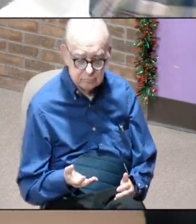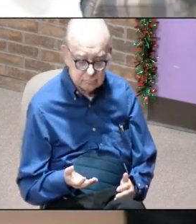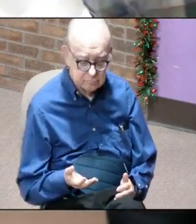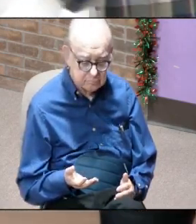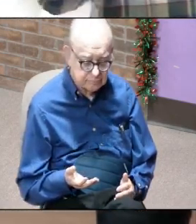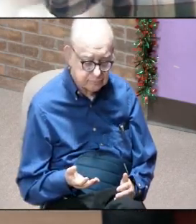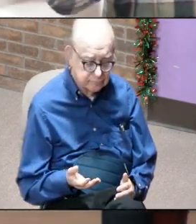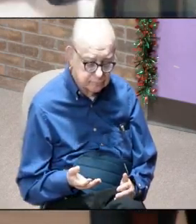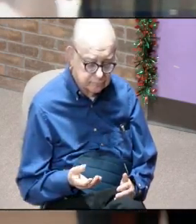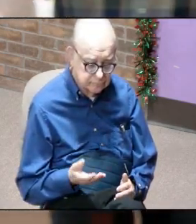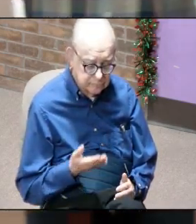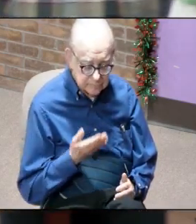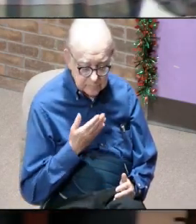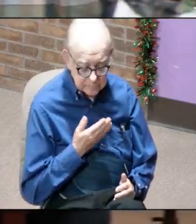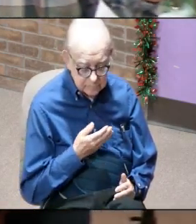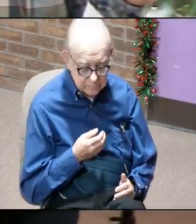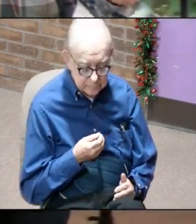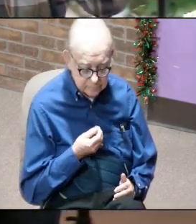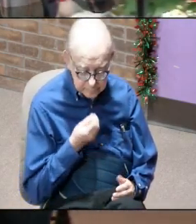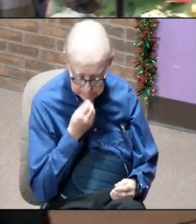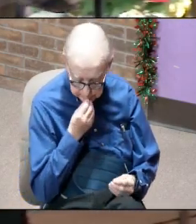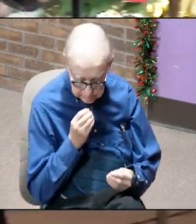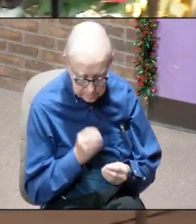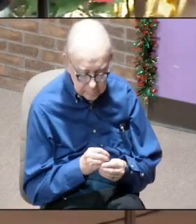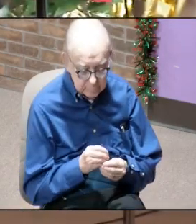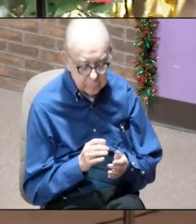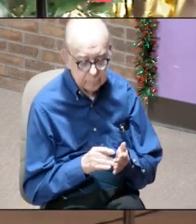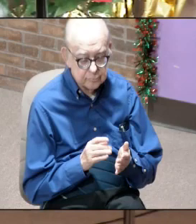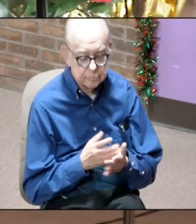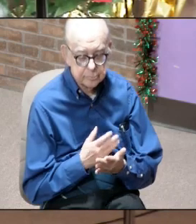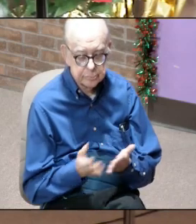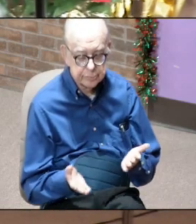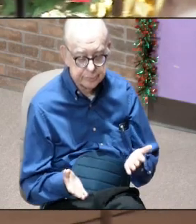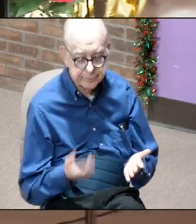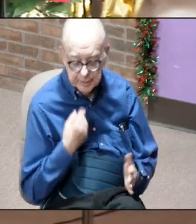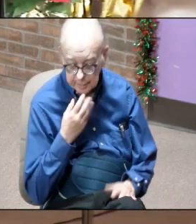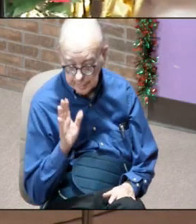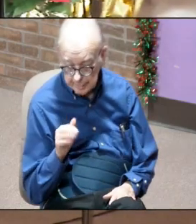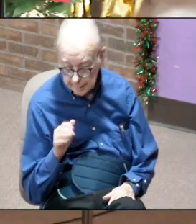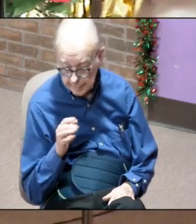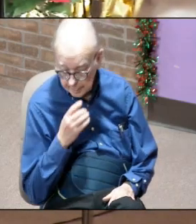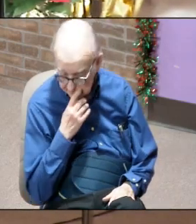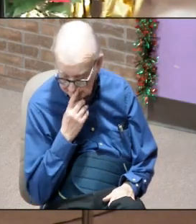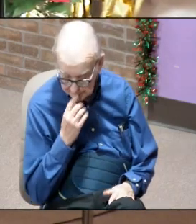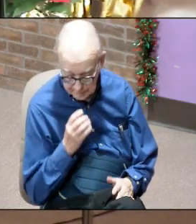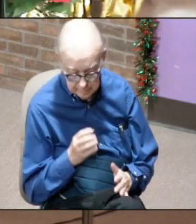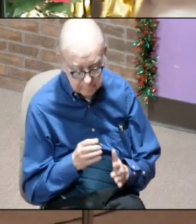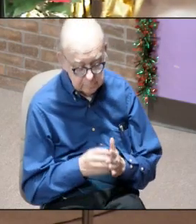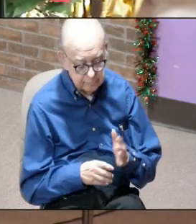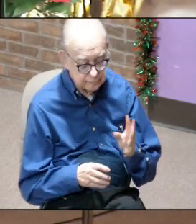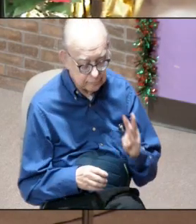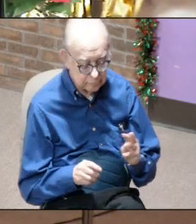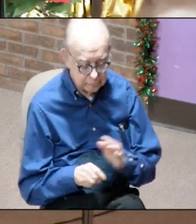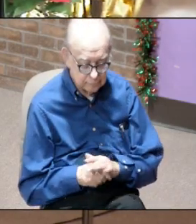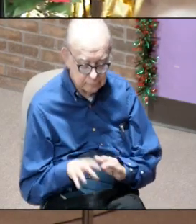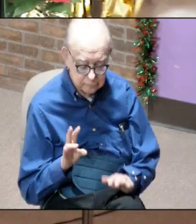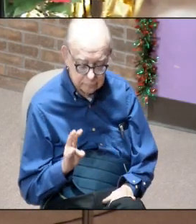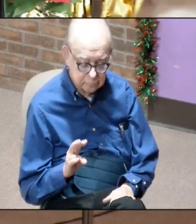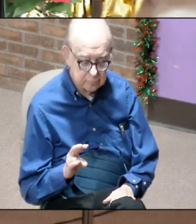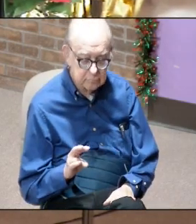So you can kiss the medicine and the medical stuff, just go by. Chapter 6, verse number